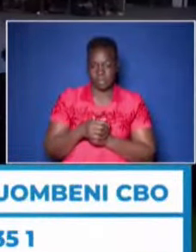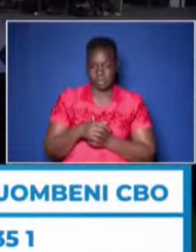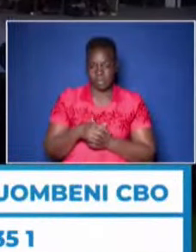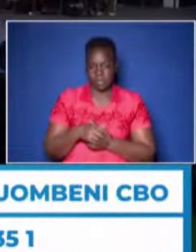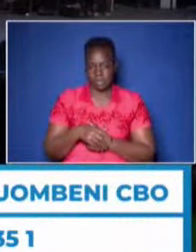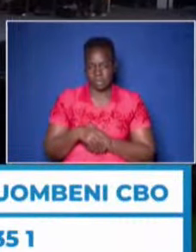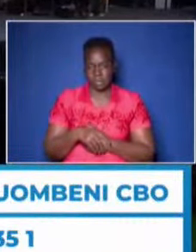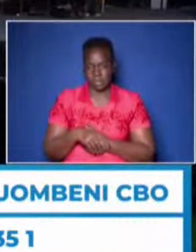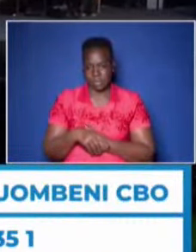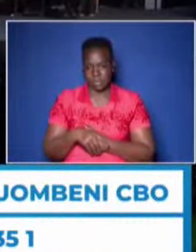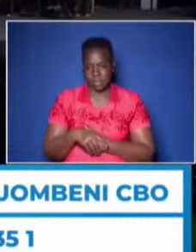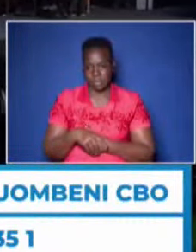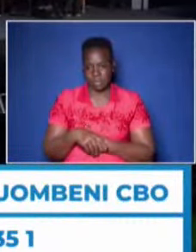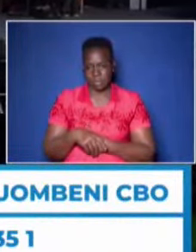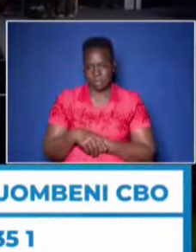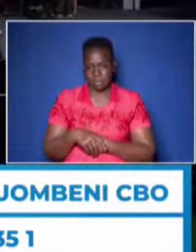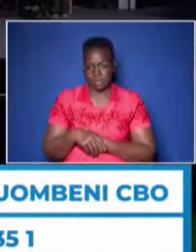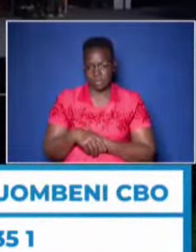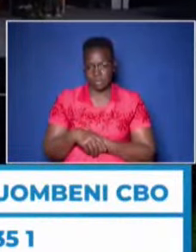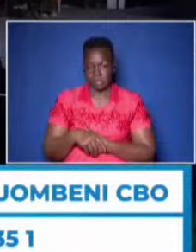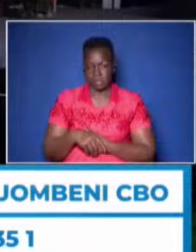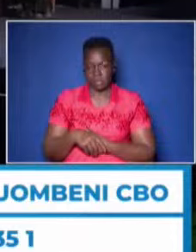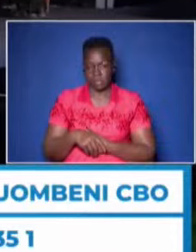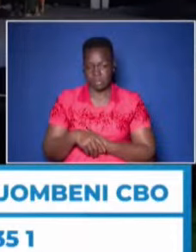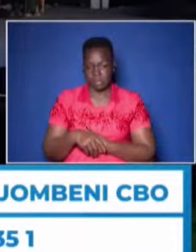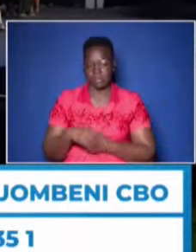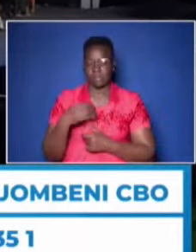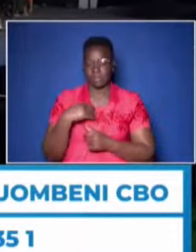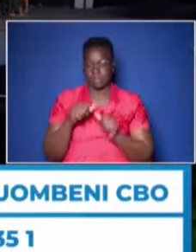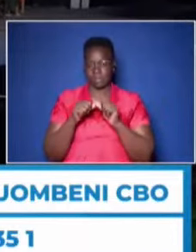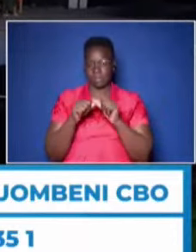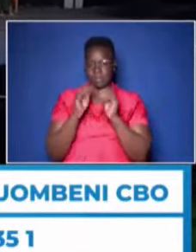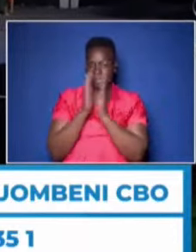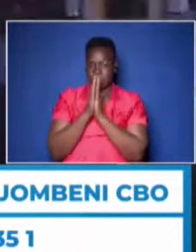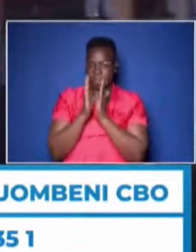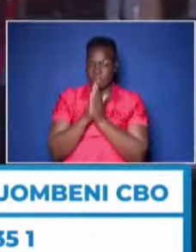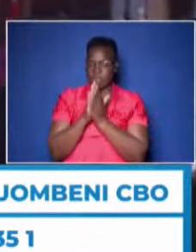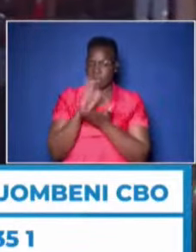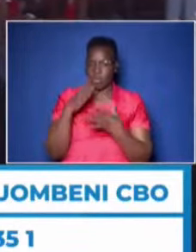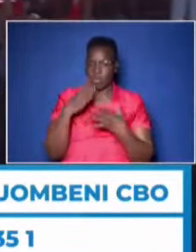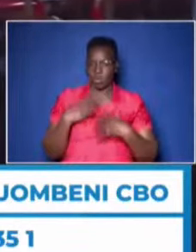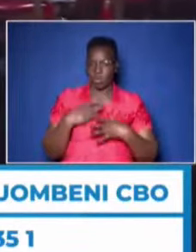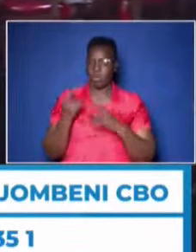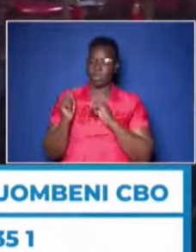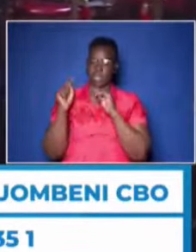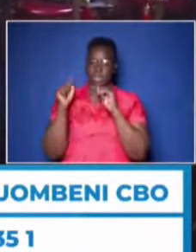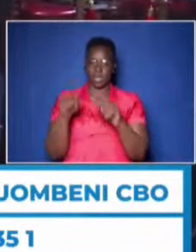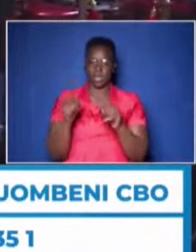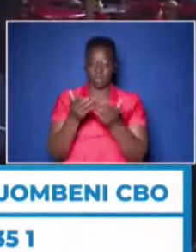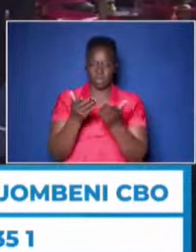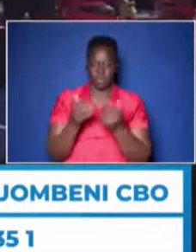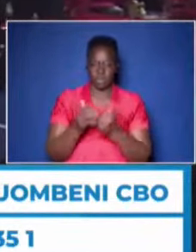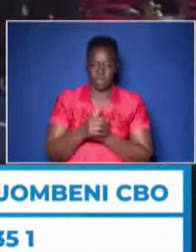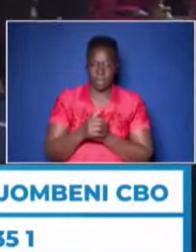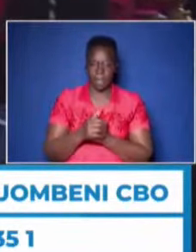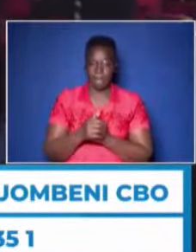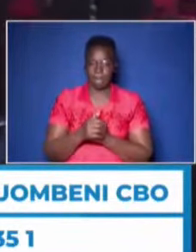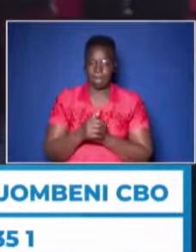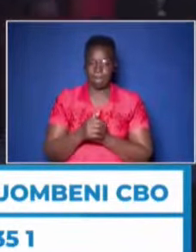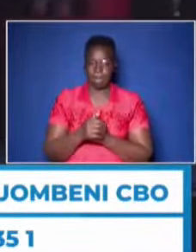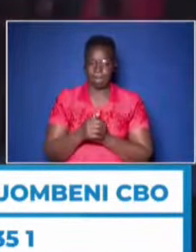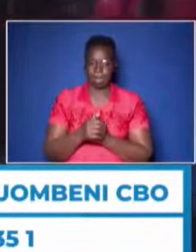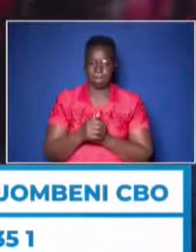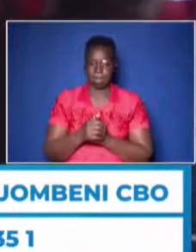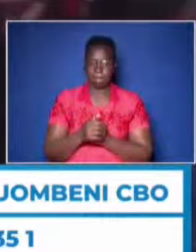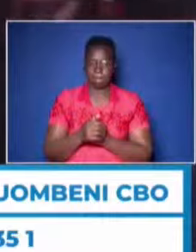for as many as I can I'll come to you rather than